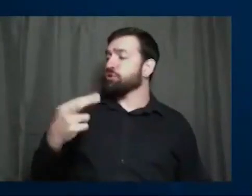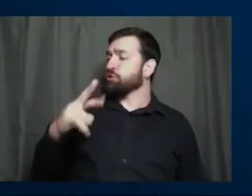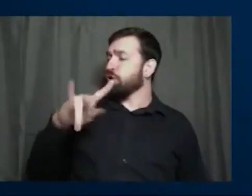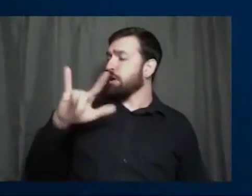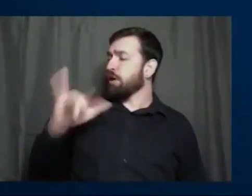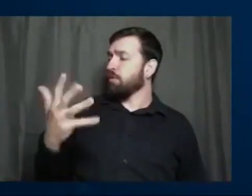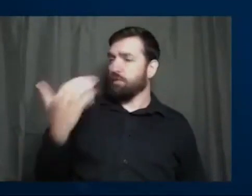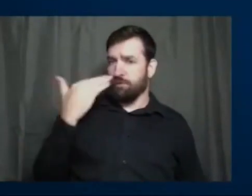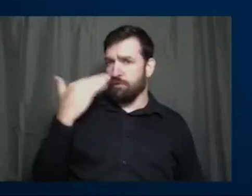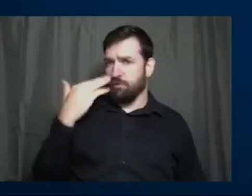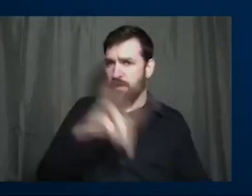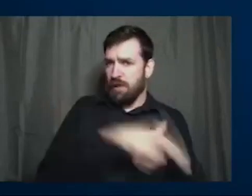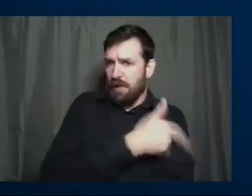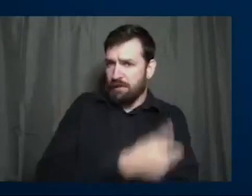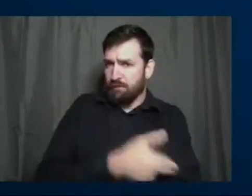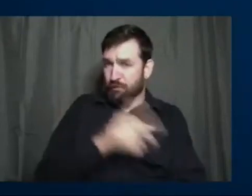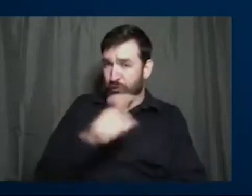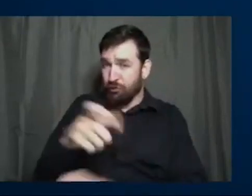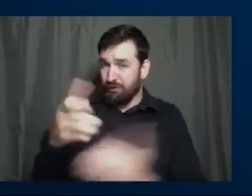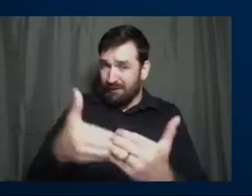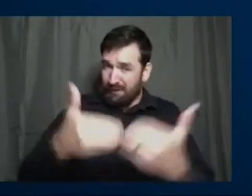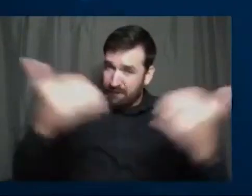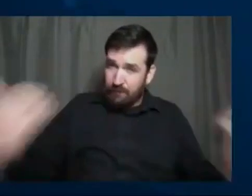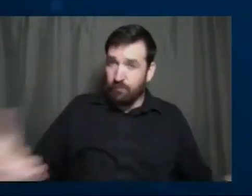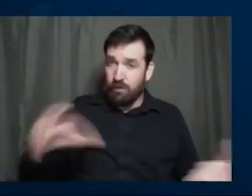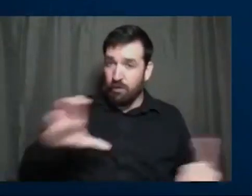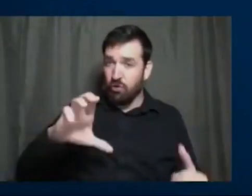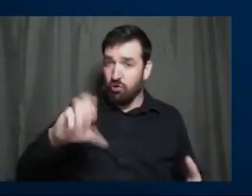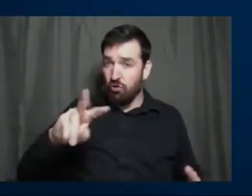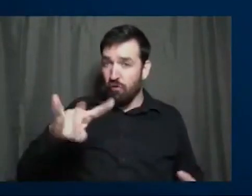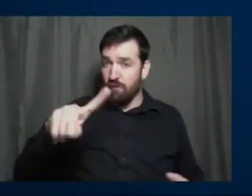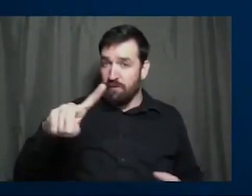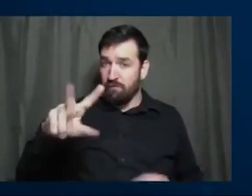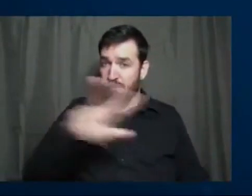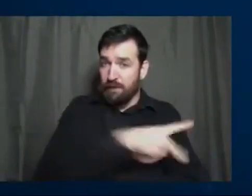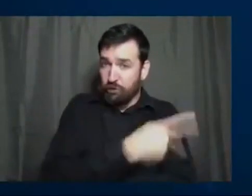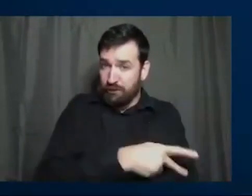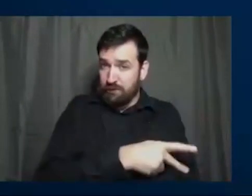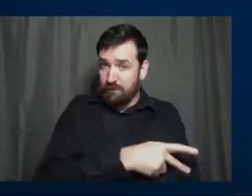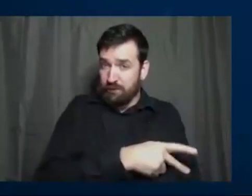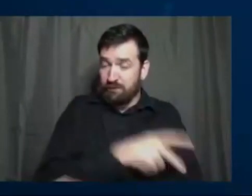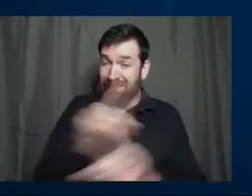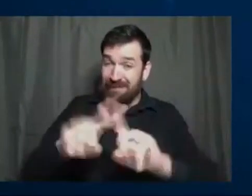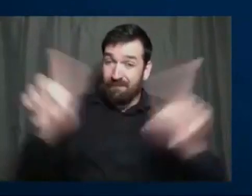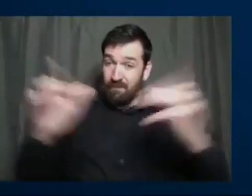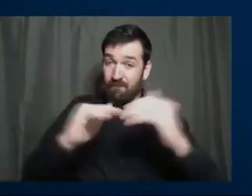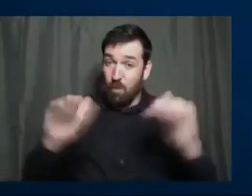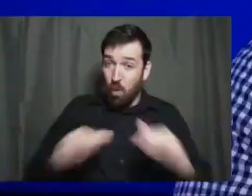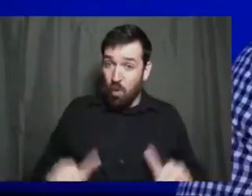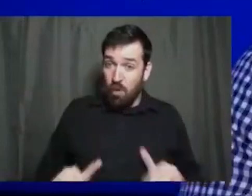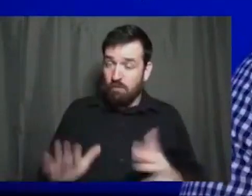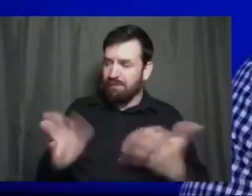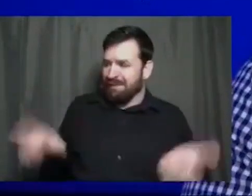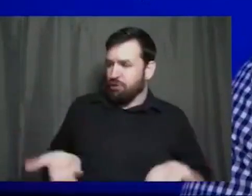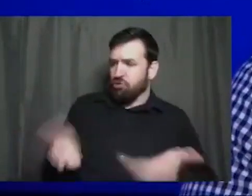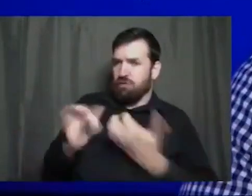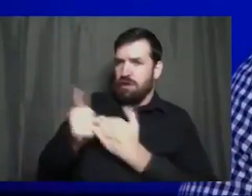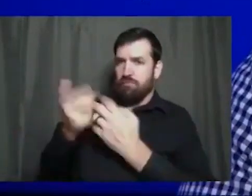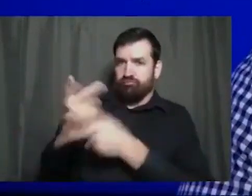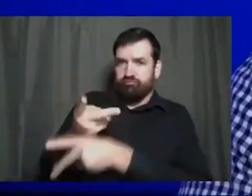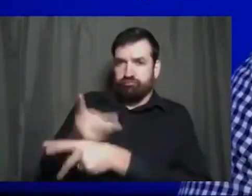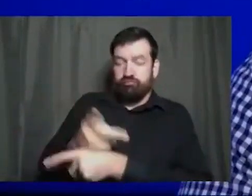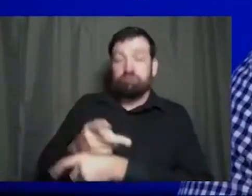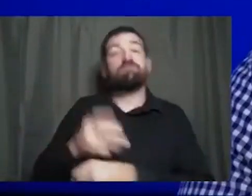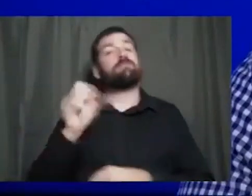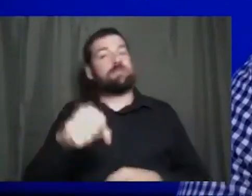COVID patients separate on different floors of the hospital? You want to talk about how we handle our COVID patients here? Yeah, so we do cohort